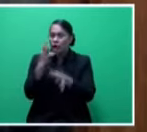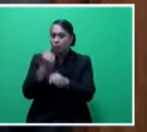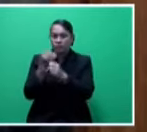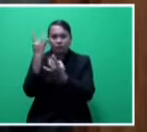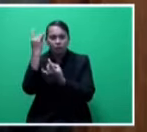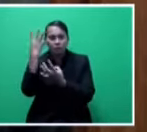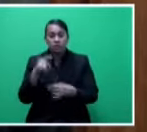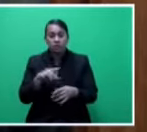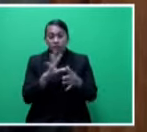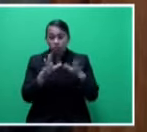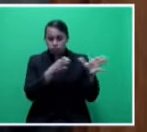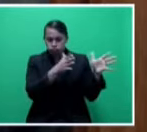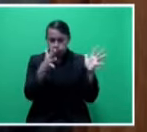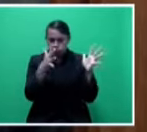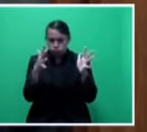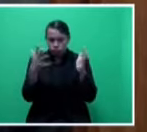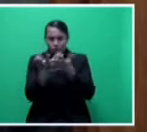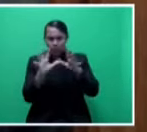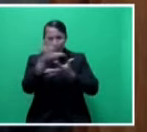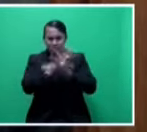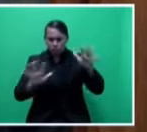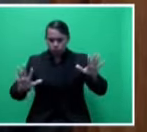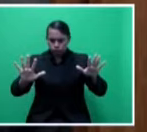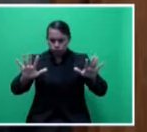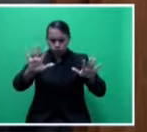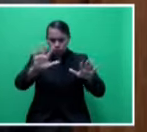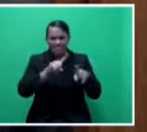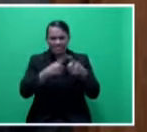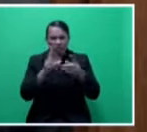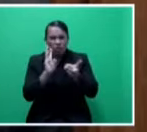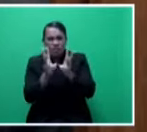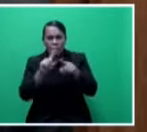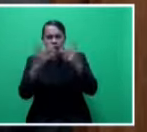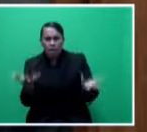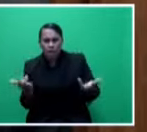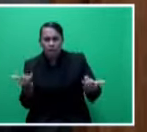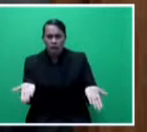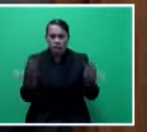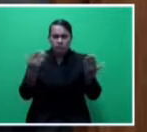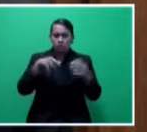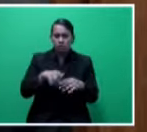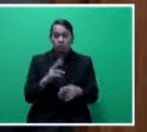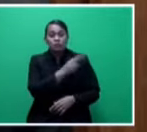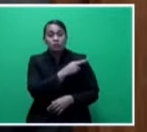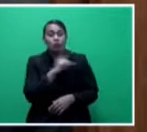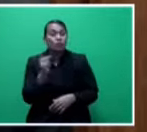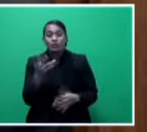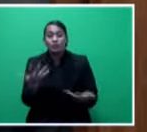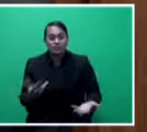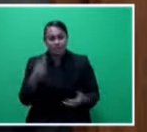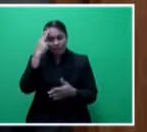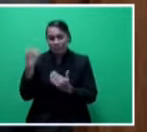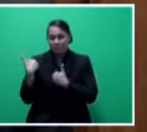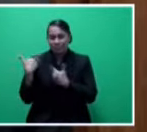its intensity. It is also responsible for naming tropical cyclones when they develop within our region. Having said that,